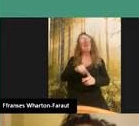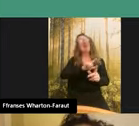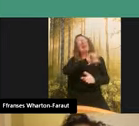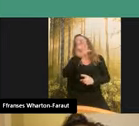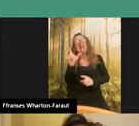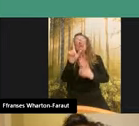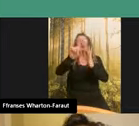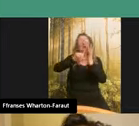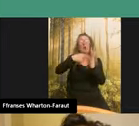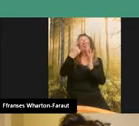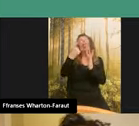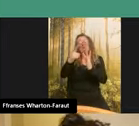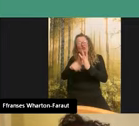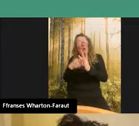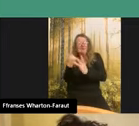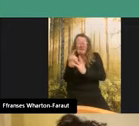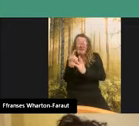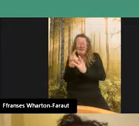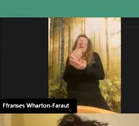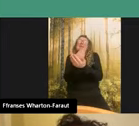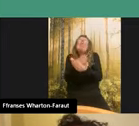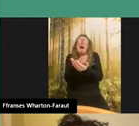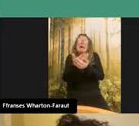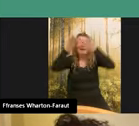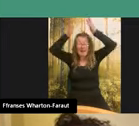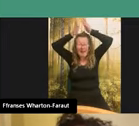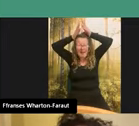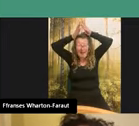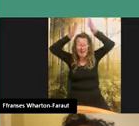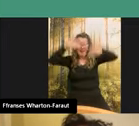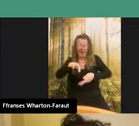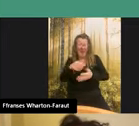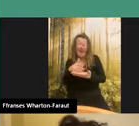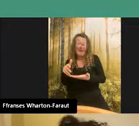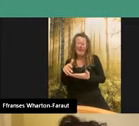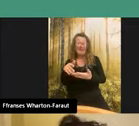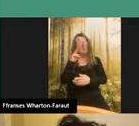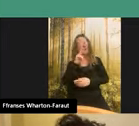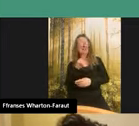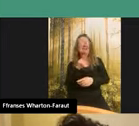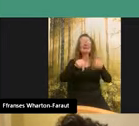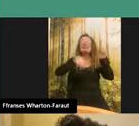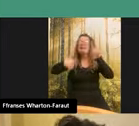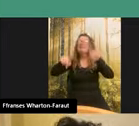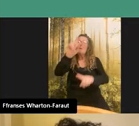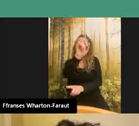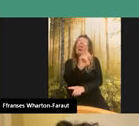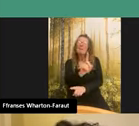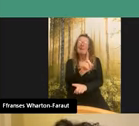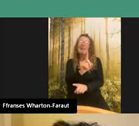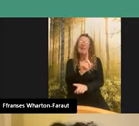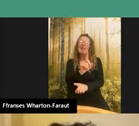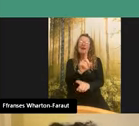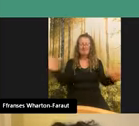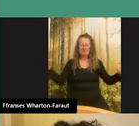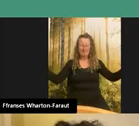in. So there are all these different types of military actions, and it was just so interesting to put all these people